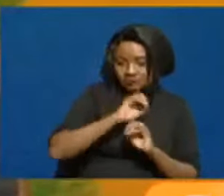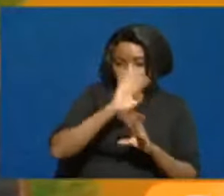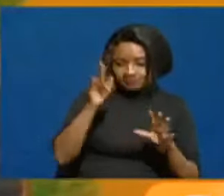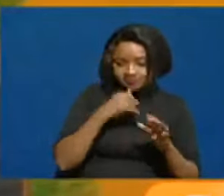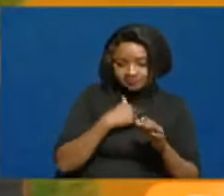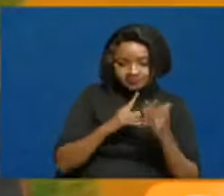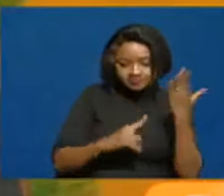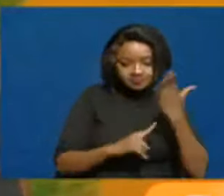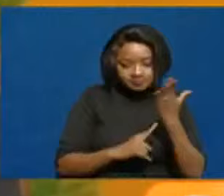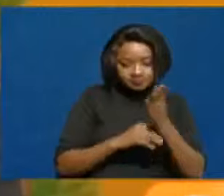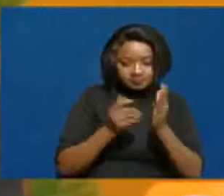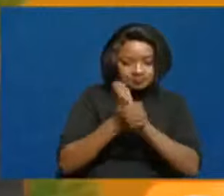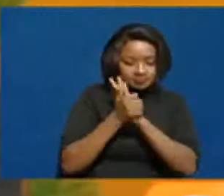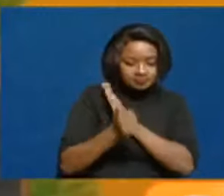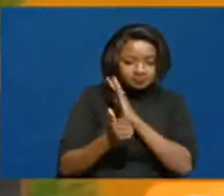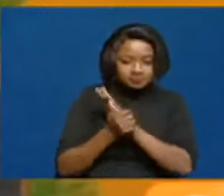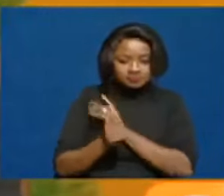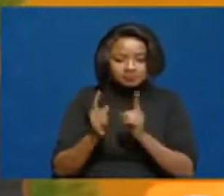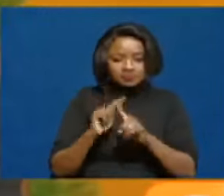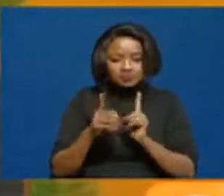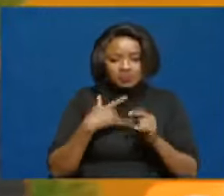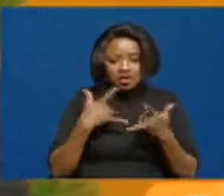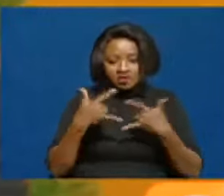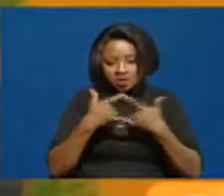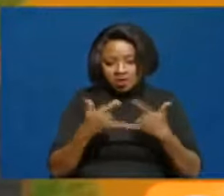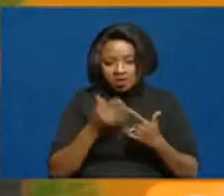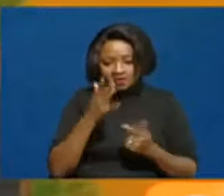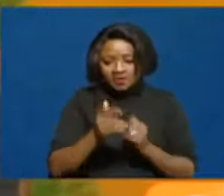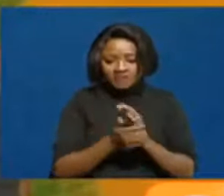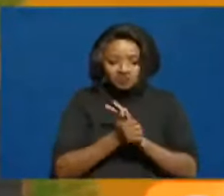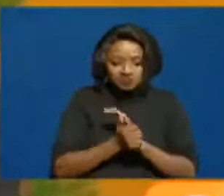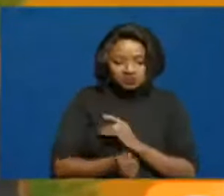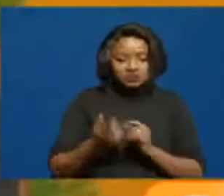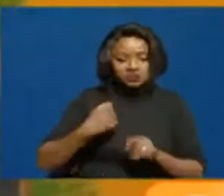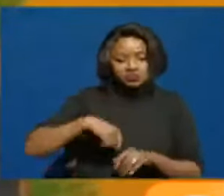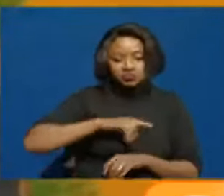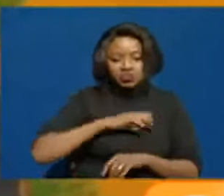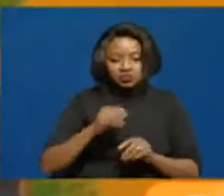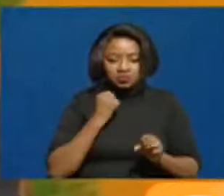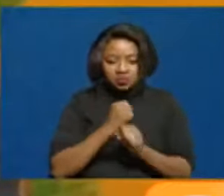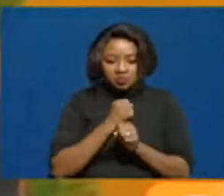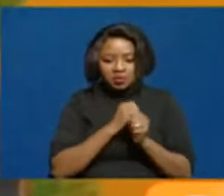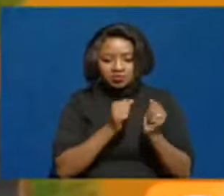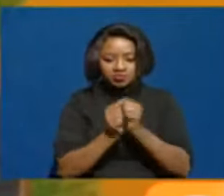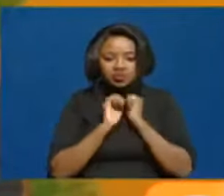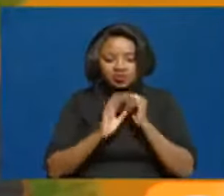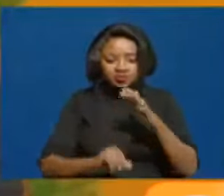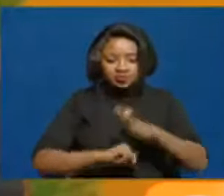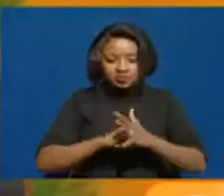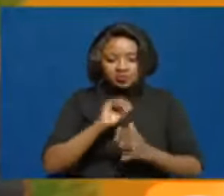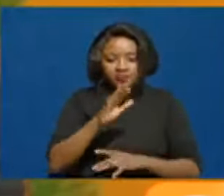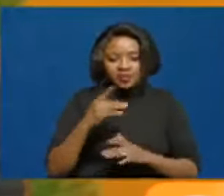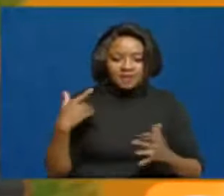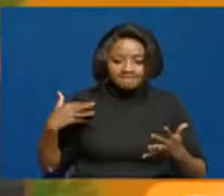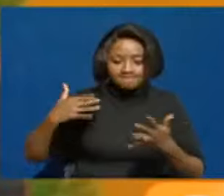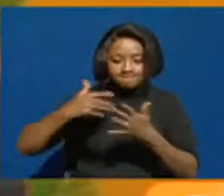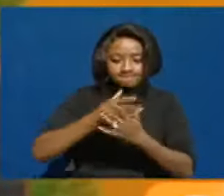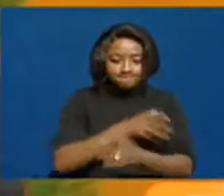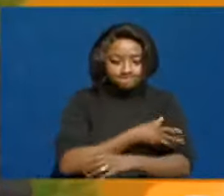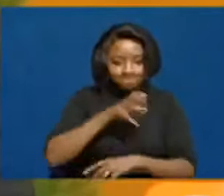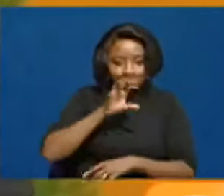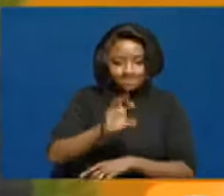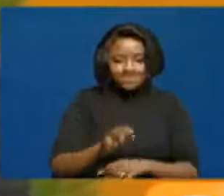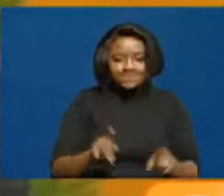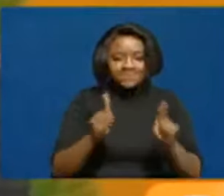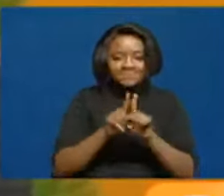technical expertise, but there's a skills gap. So we attach a mentor who walks the journey of building their capacity. Okay. And also we